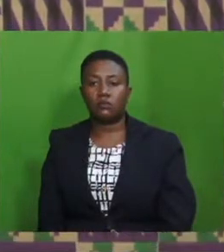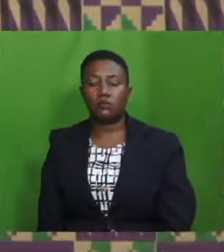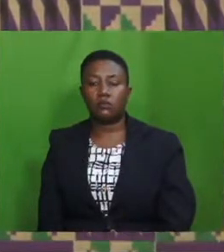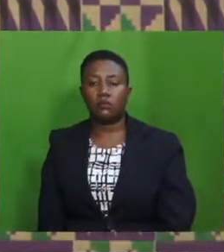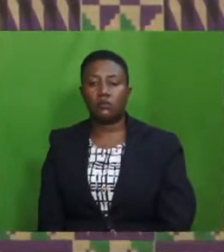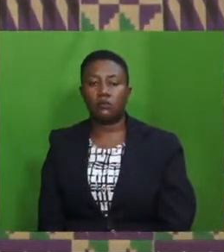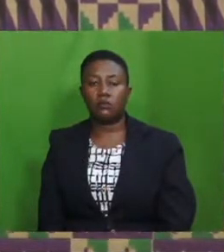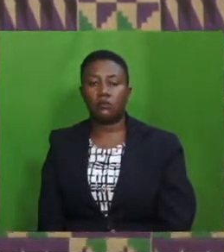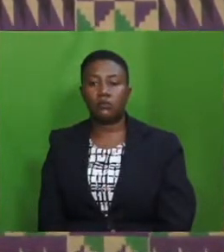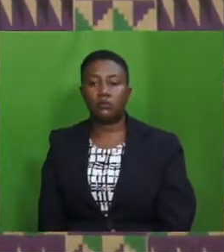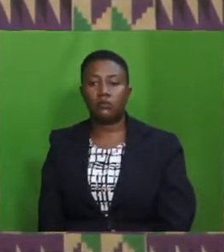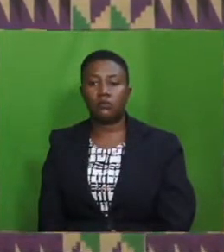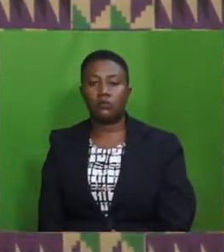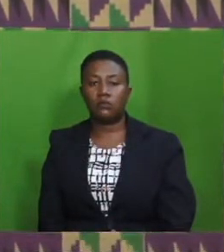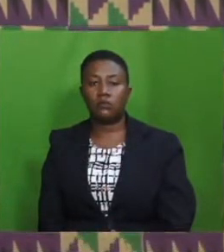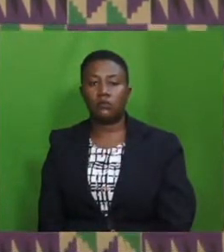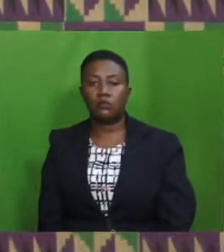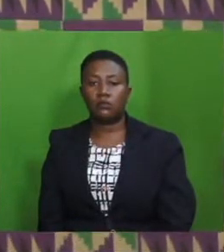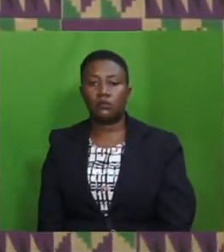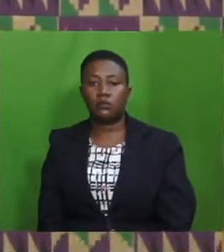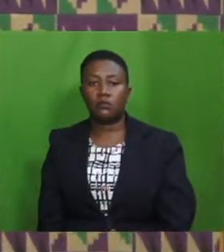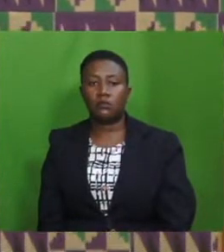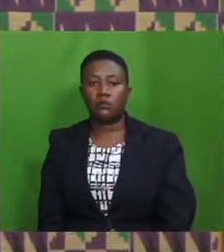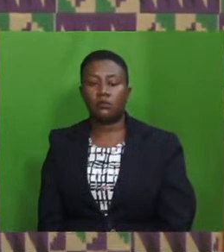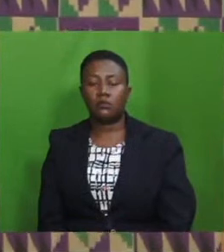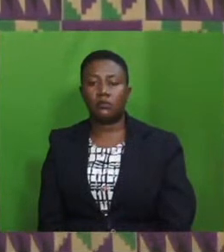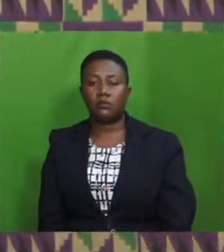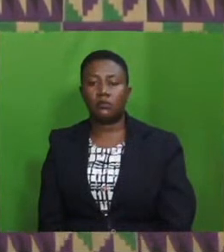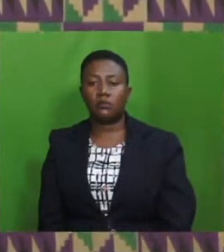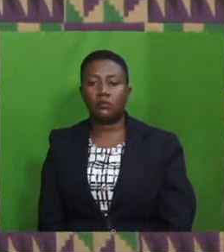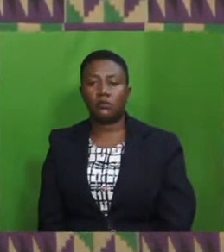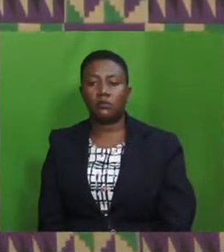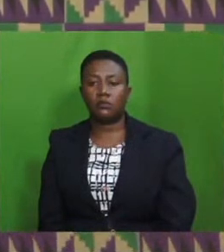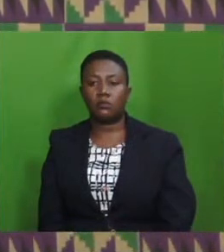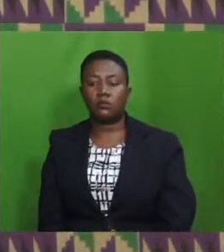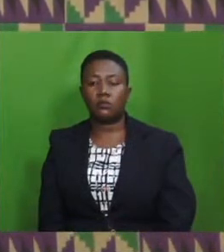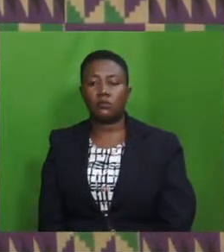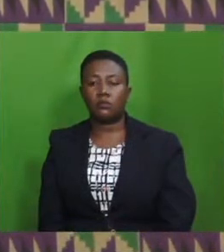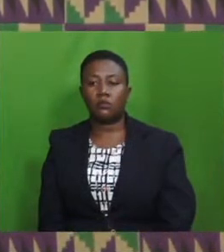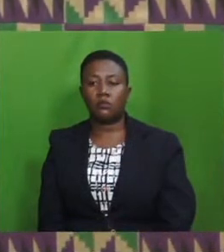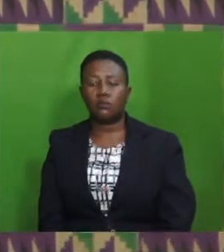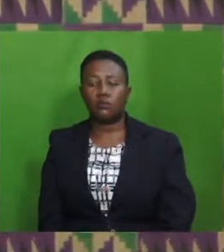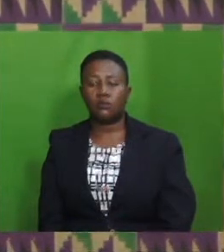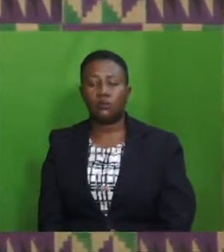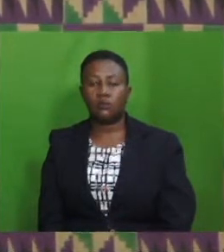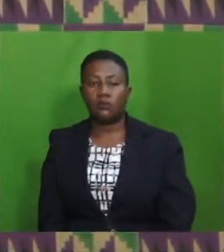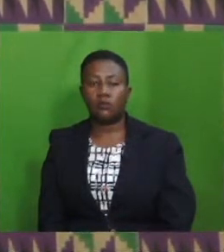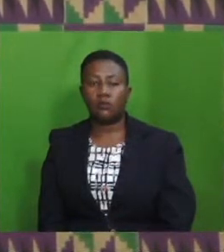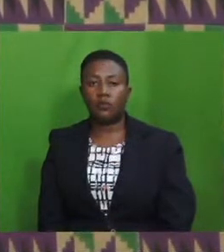Excelência, Sr. Alban Sumana Kingsford